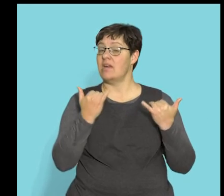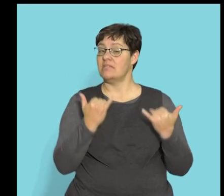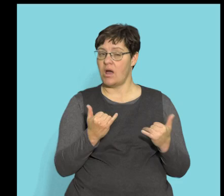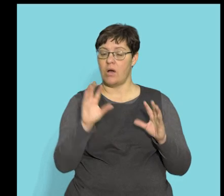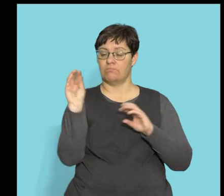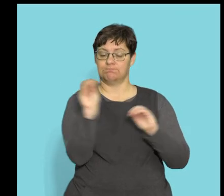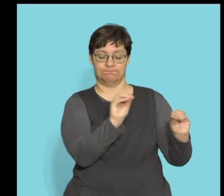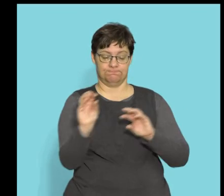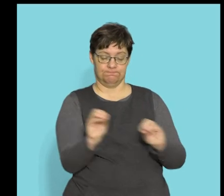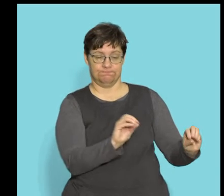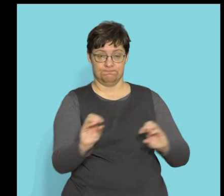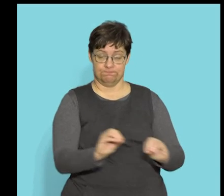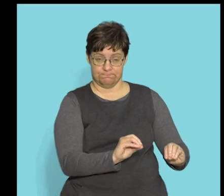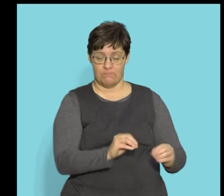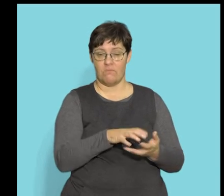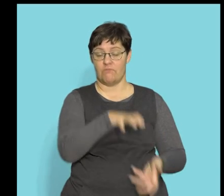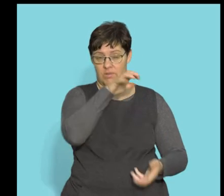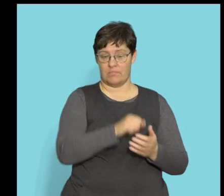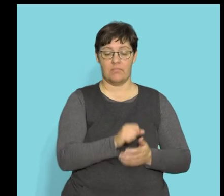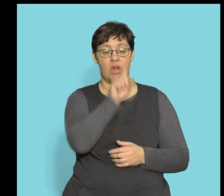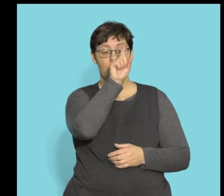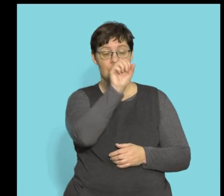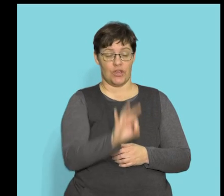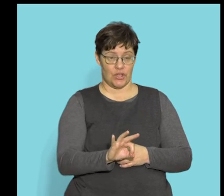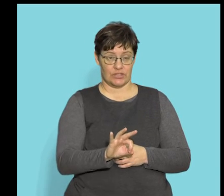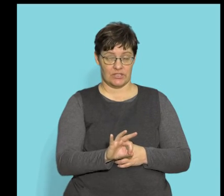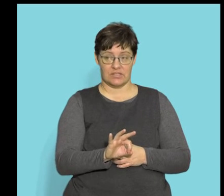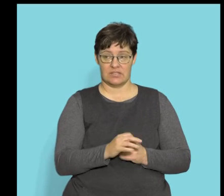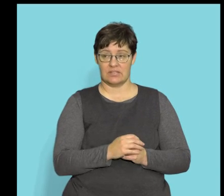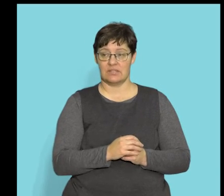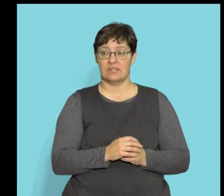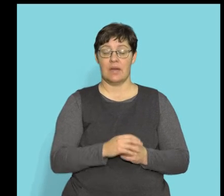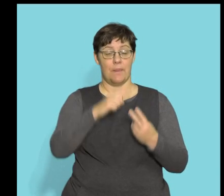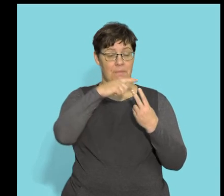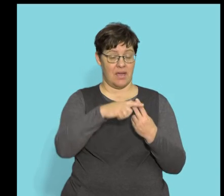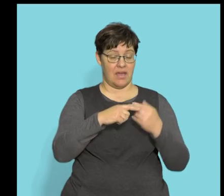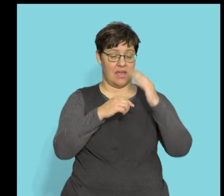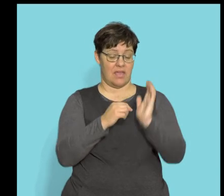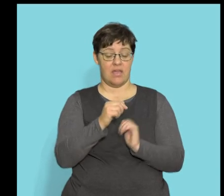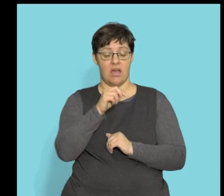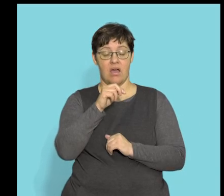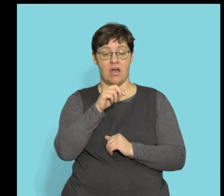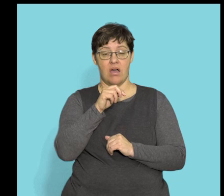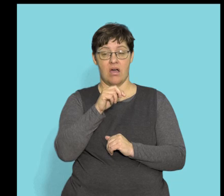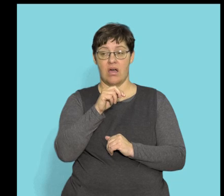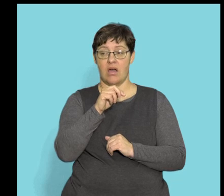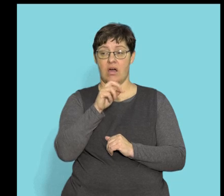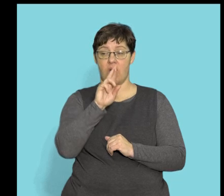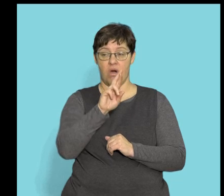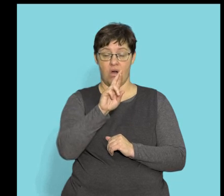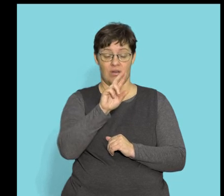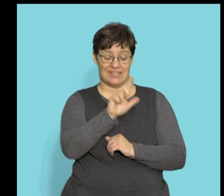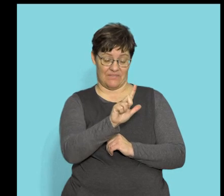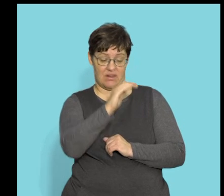can now fill in the information for my volume. So I've got a third pi multiplied by my radius